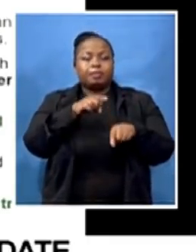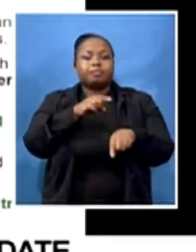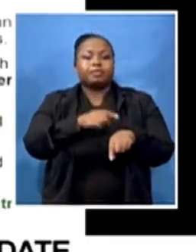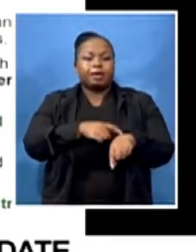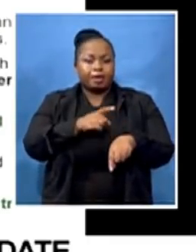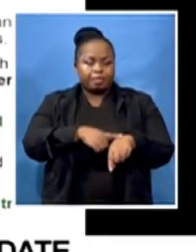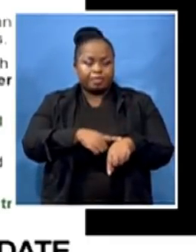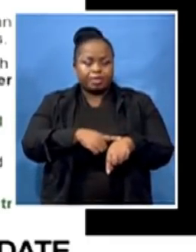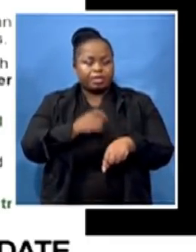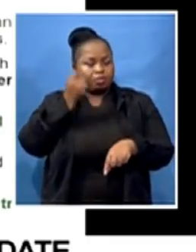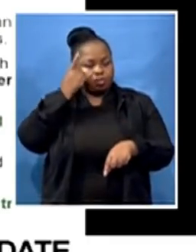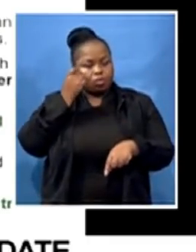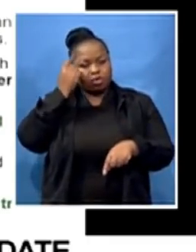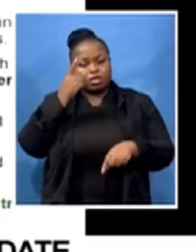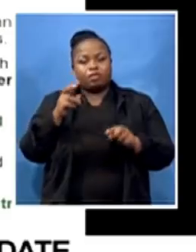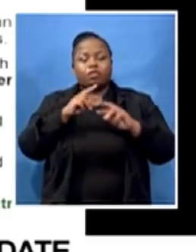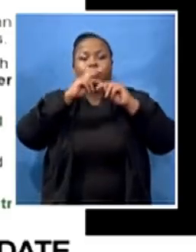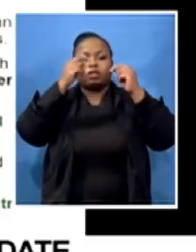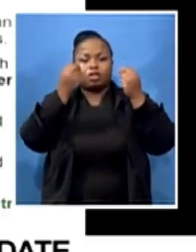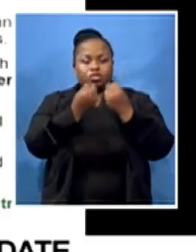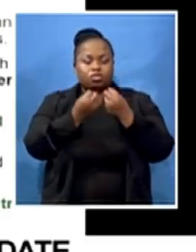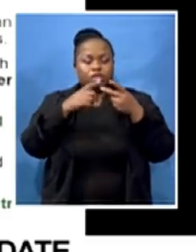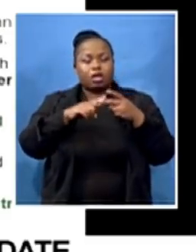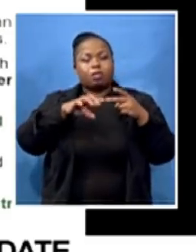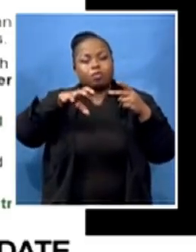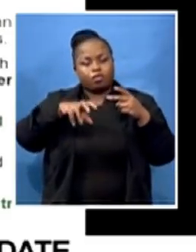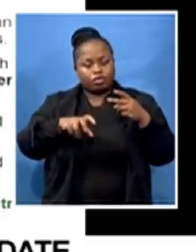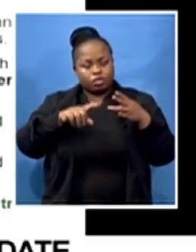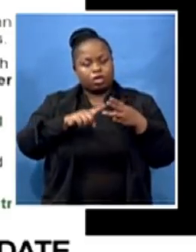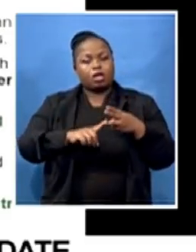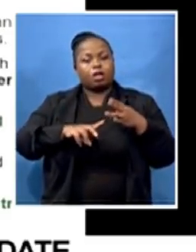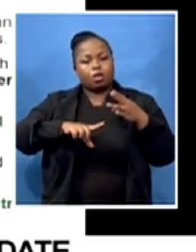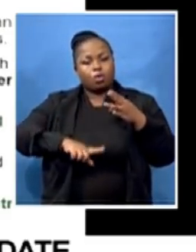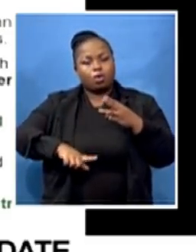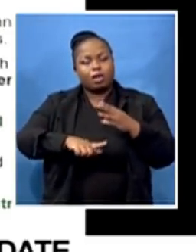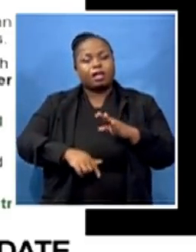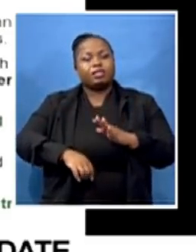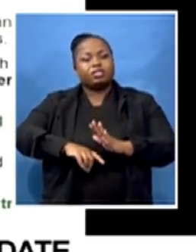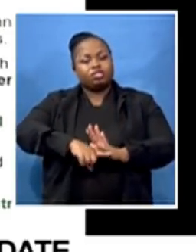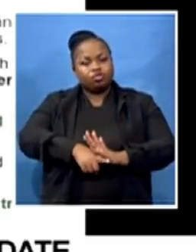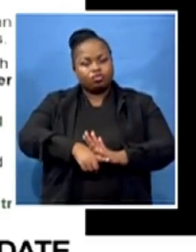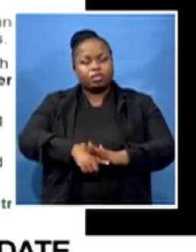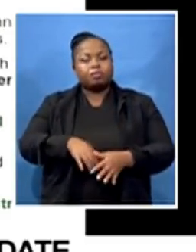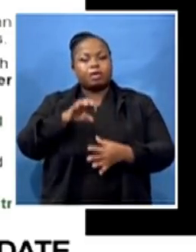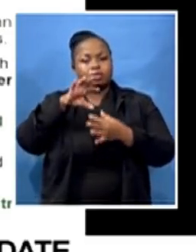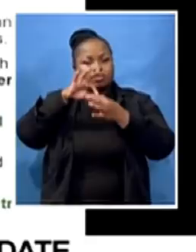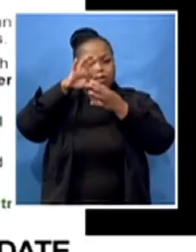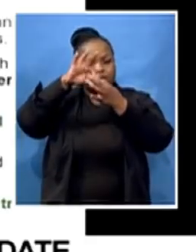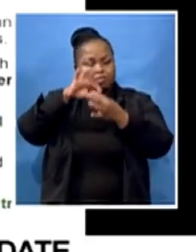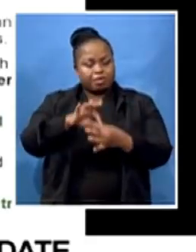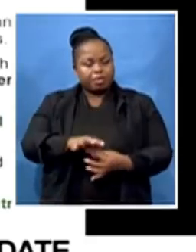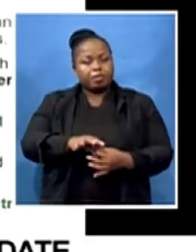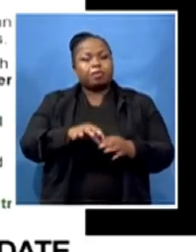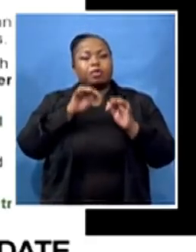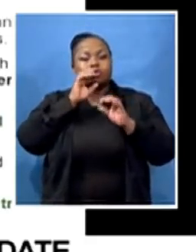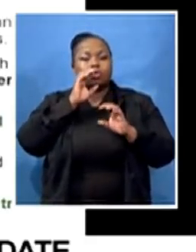government communicate aggressively, but all the public representatives also communicate the same